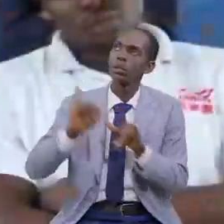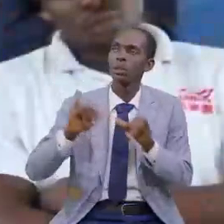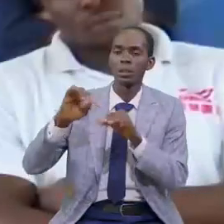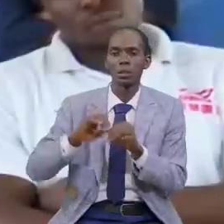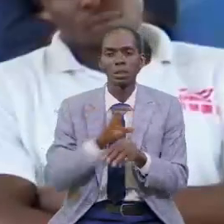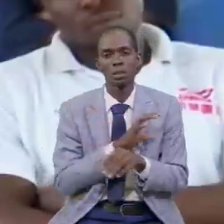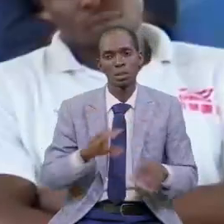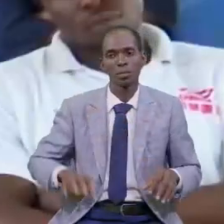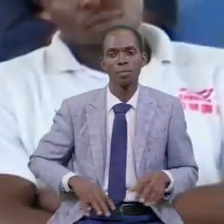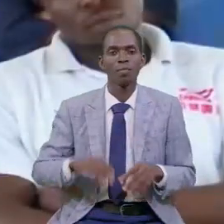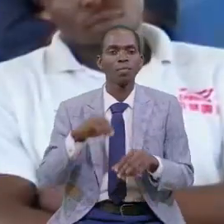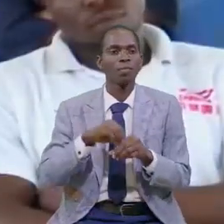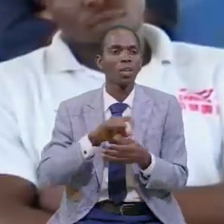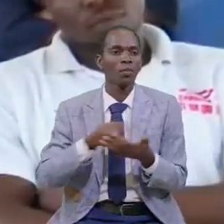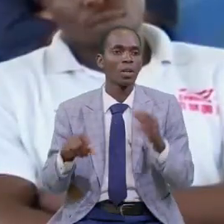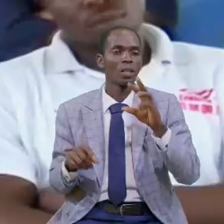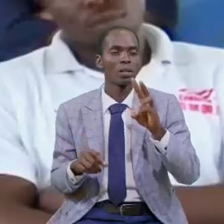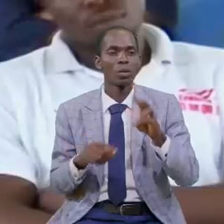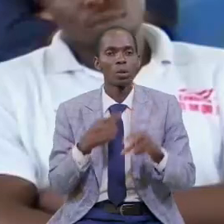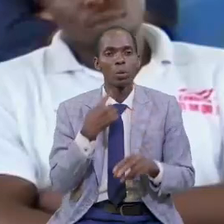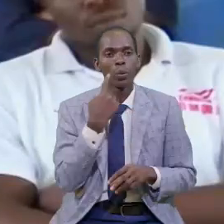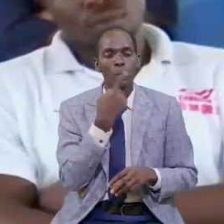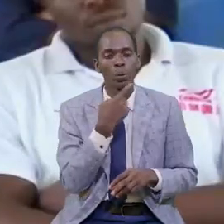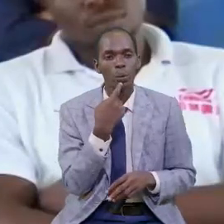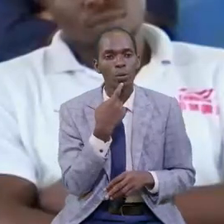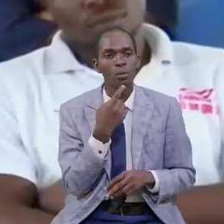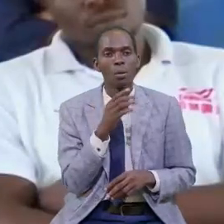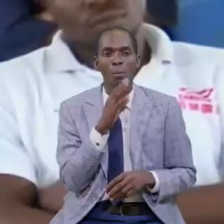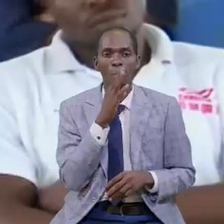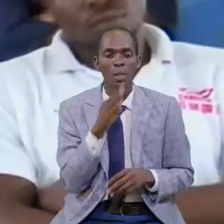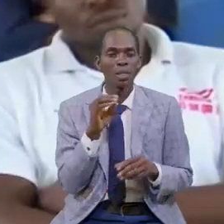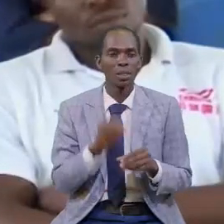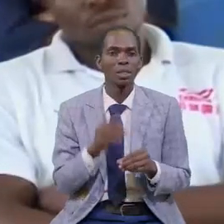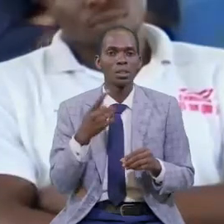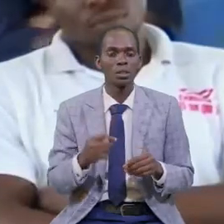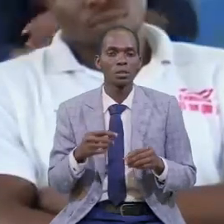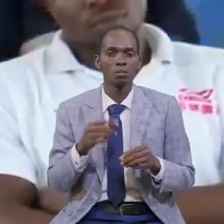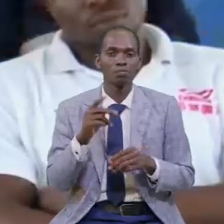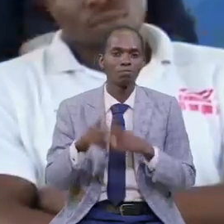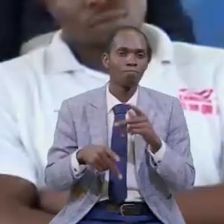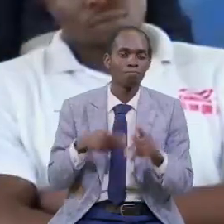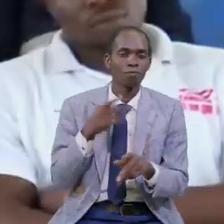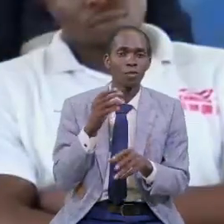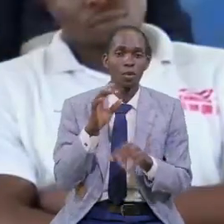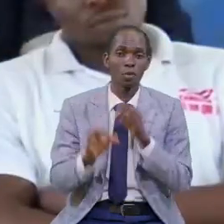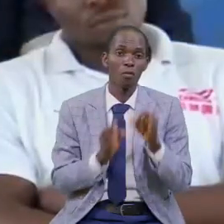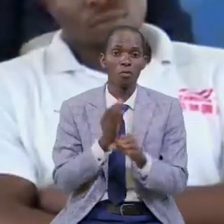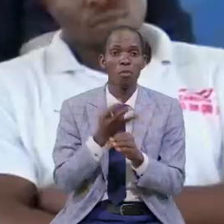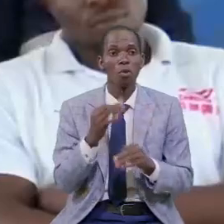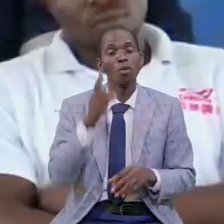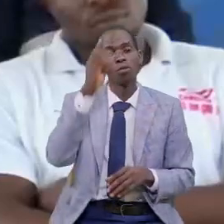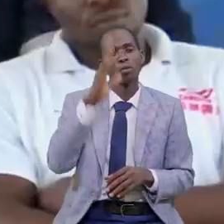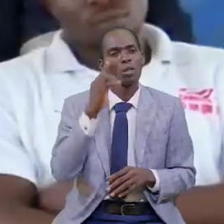who, being the form of God, sought it not to be robbery to be equal with God.